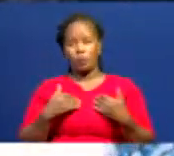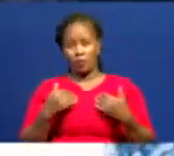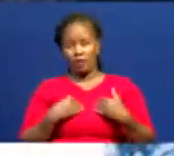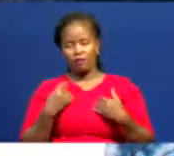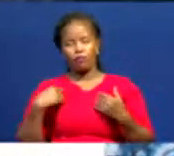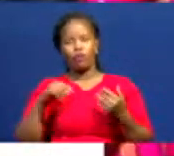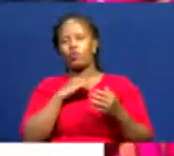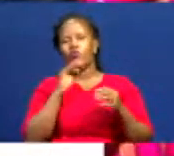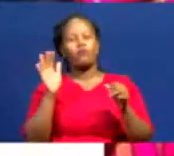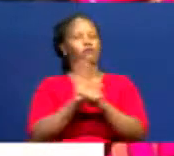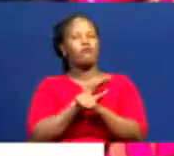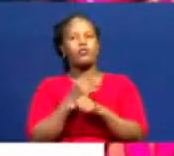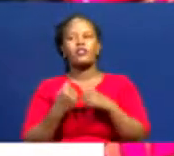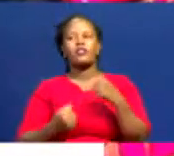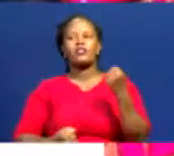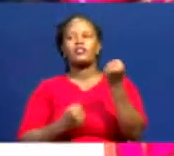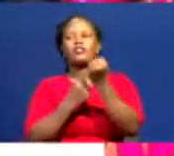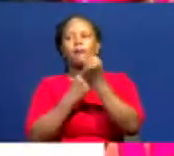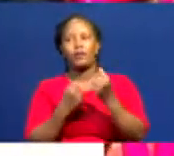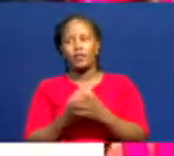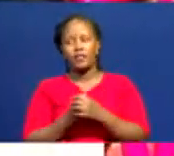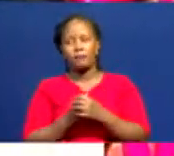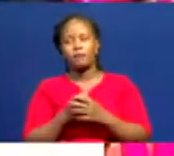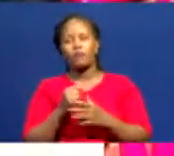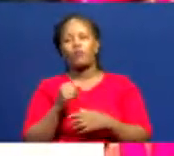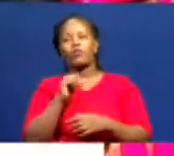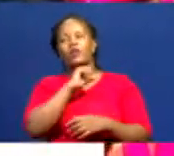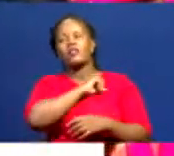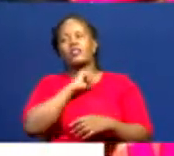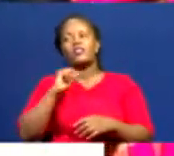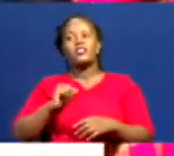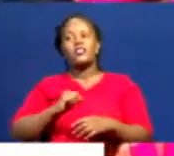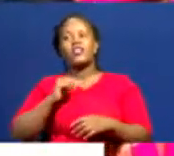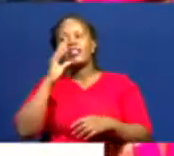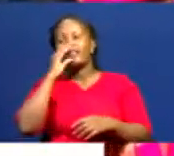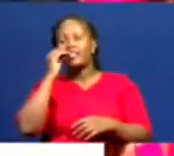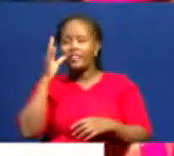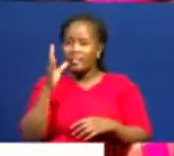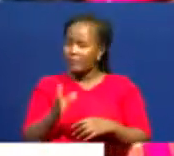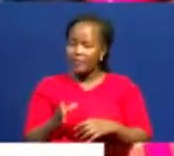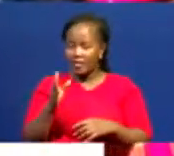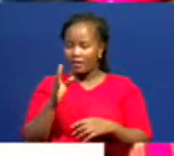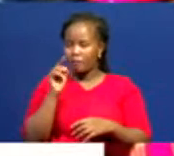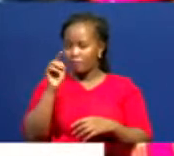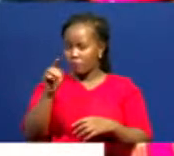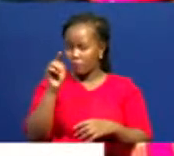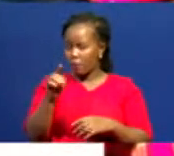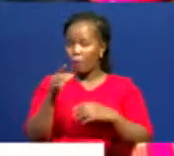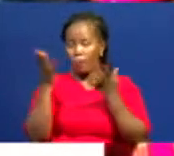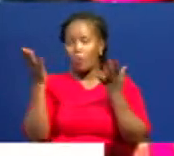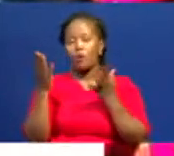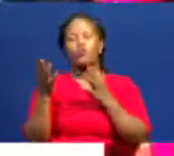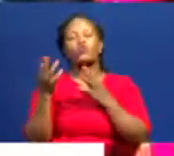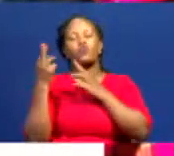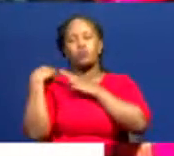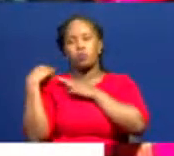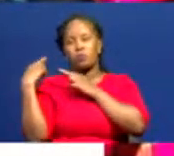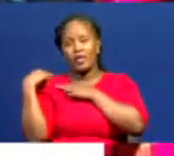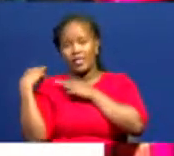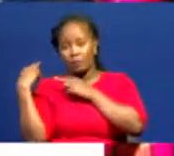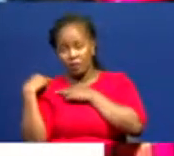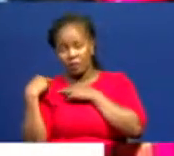the support. Speaker wetu wa Senate, wewe ndio ng'ombe inachinjwa kwako. Wewe ndio ngamia inachinjwa